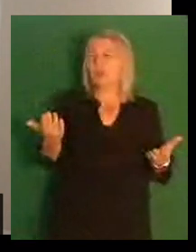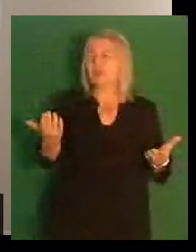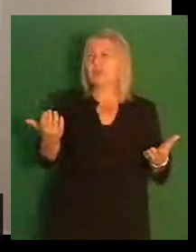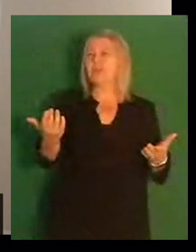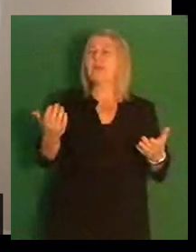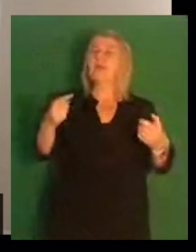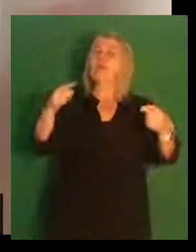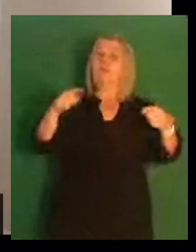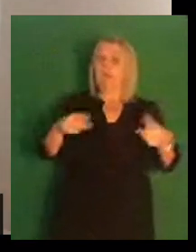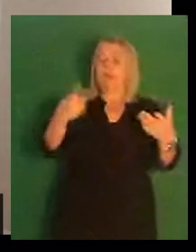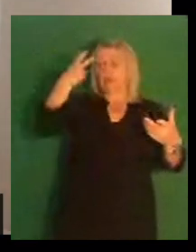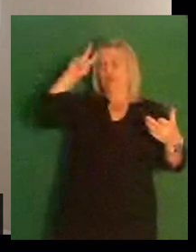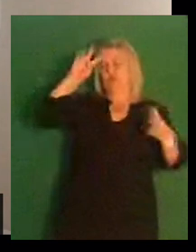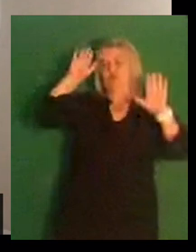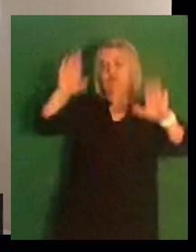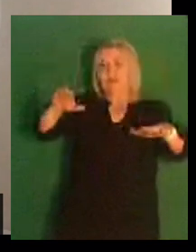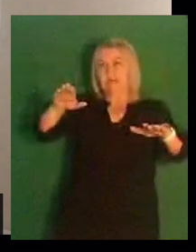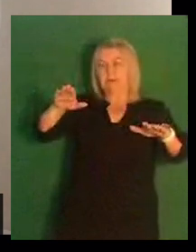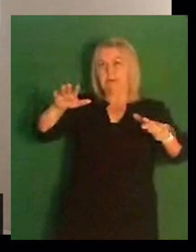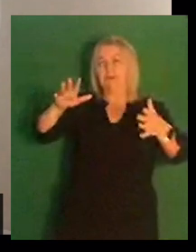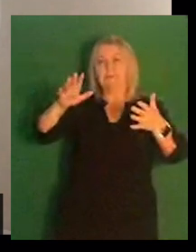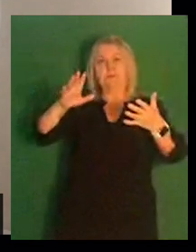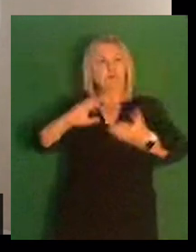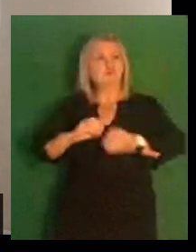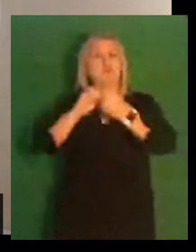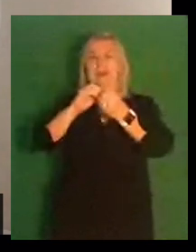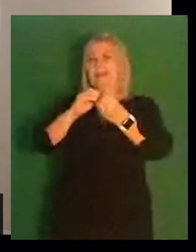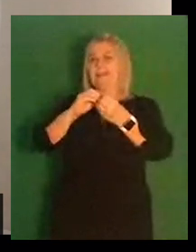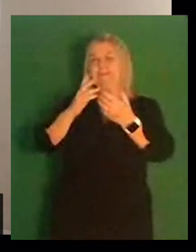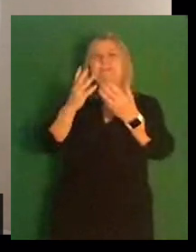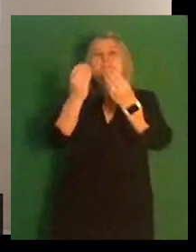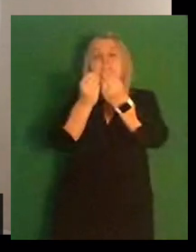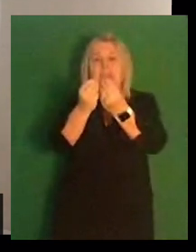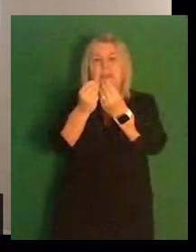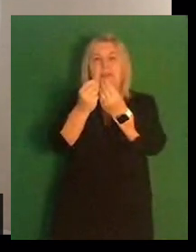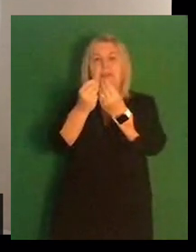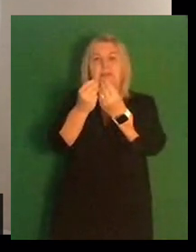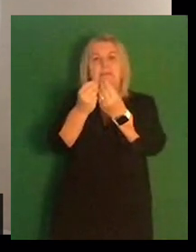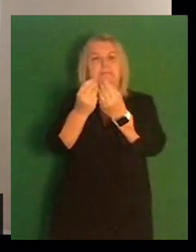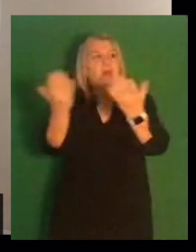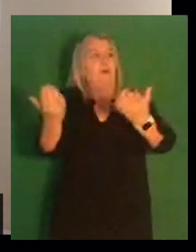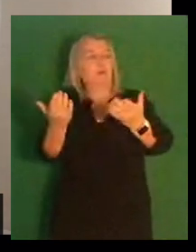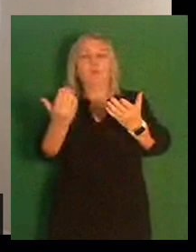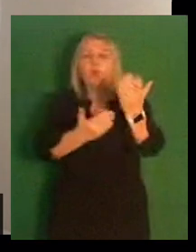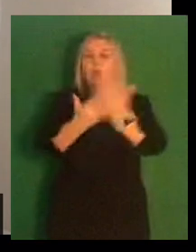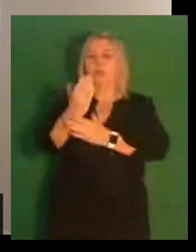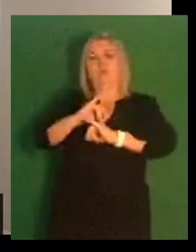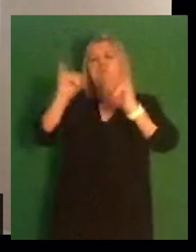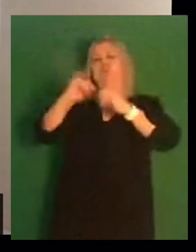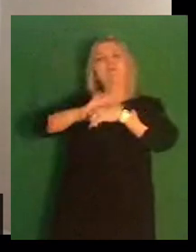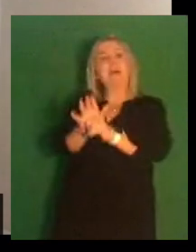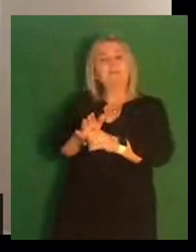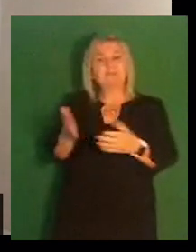ways like just another thing I have to invent around. And what was really profound, what's really